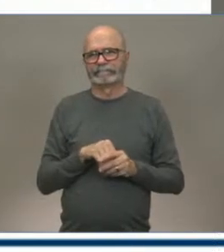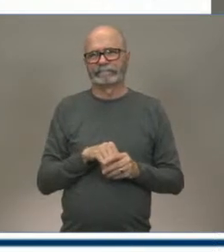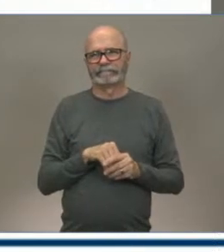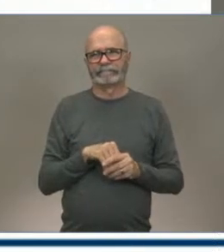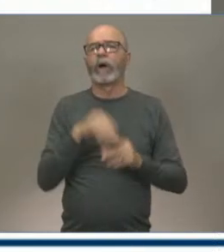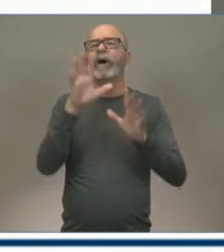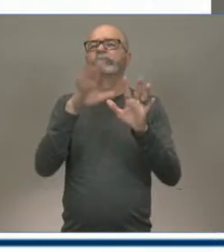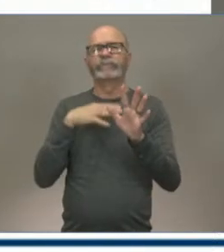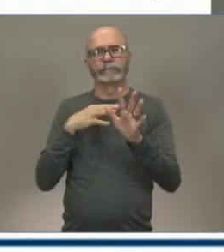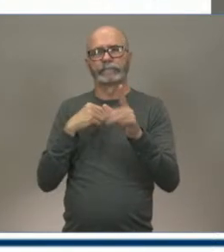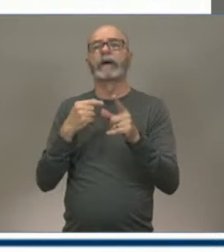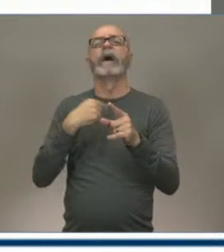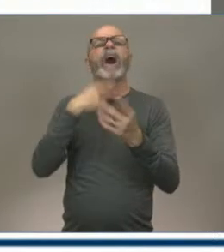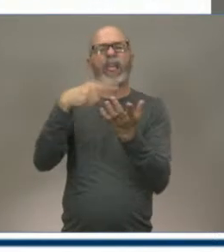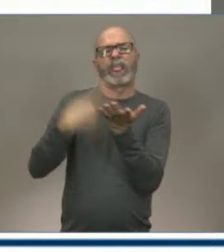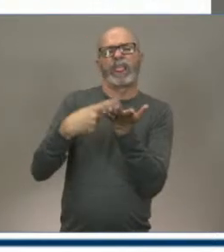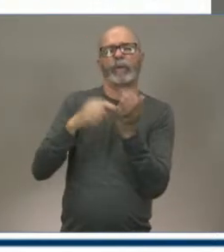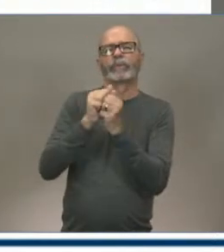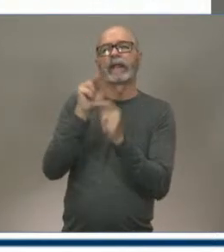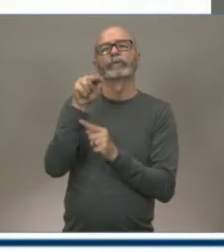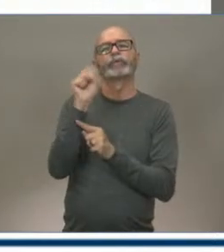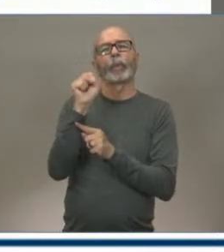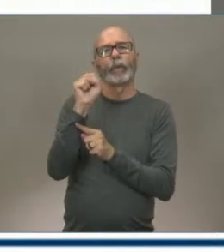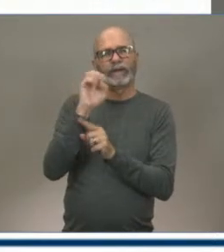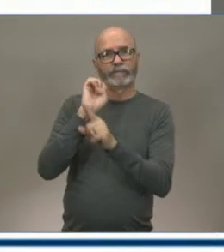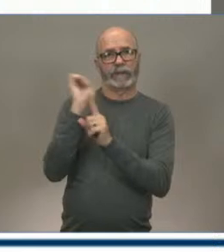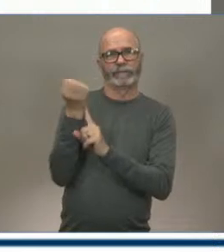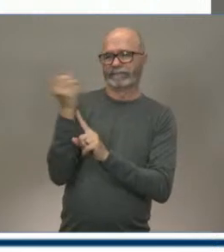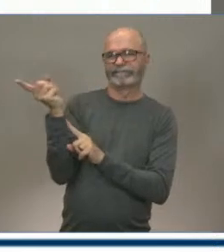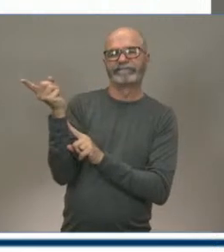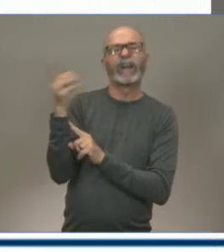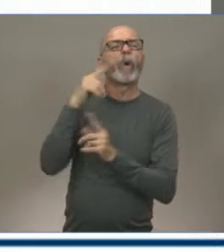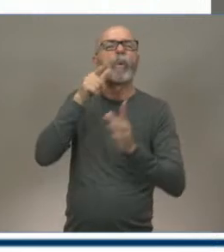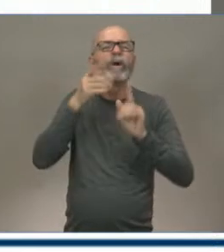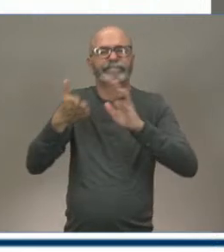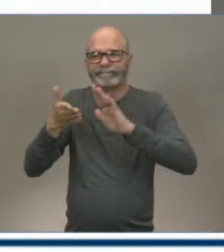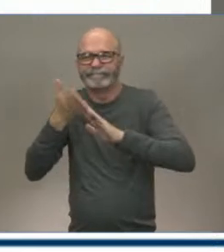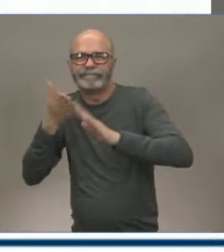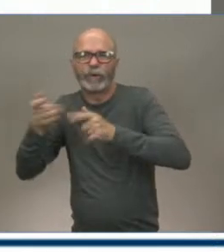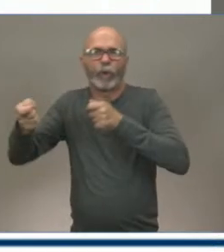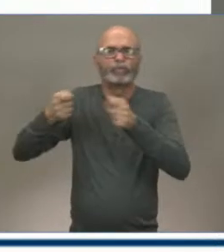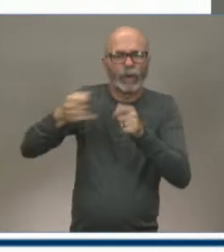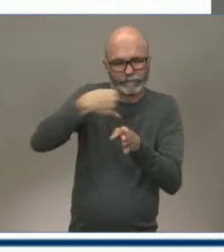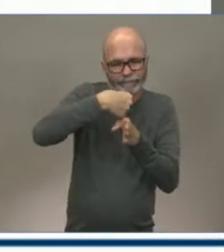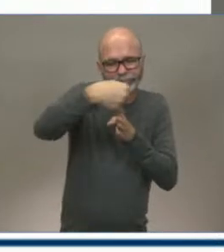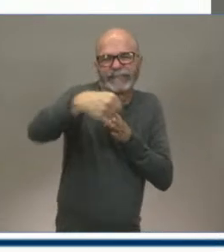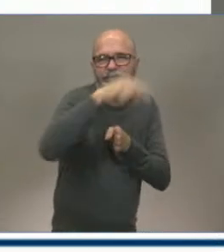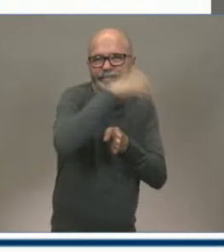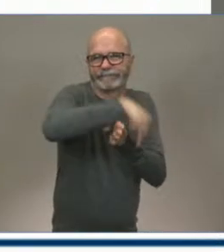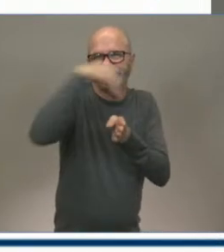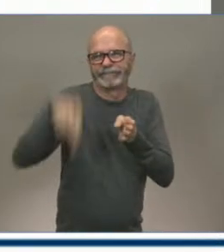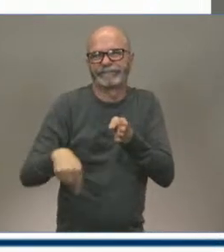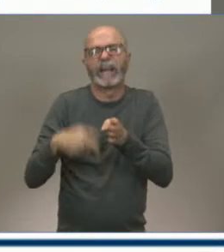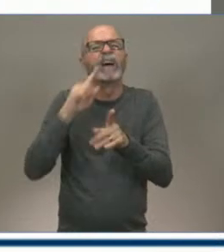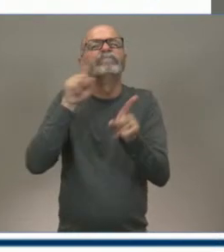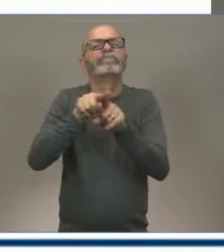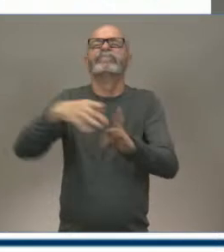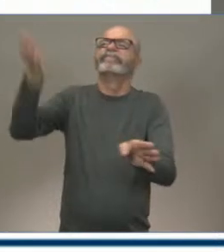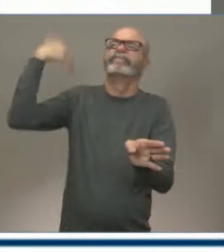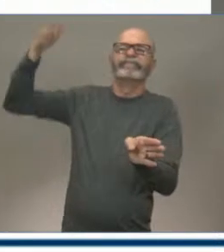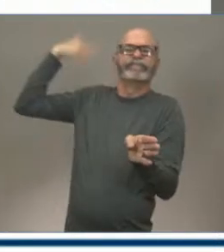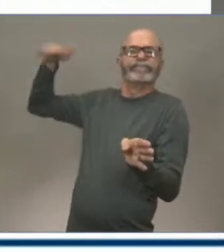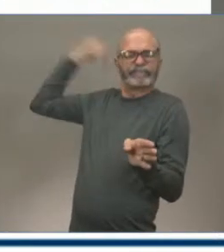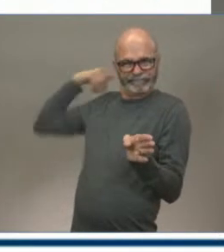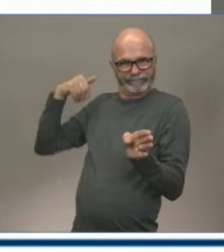for that border control. They'll be doing things, turning to back to what they did back in the first wave when we did